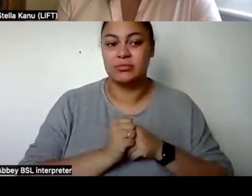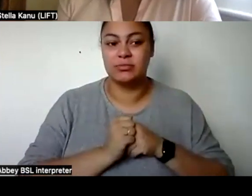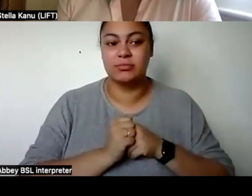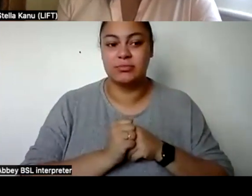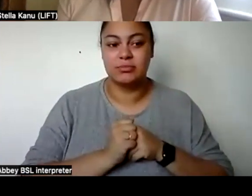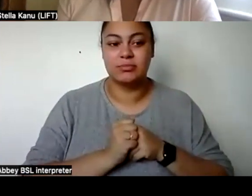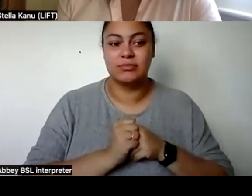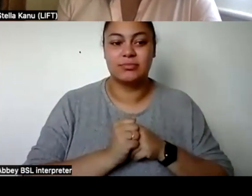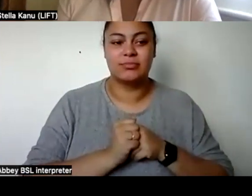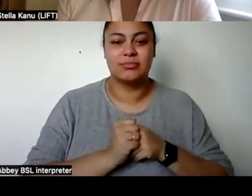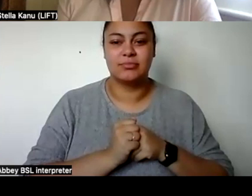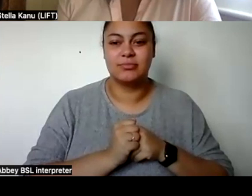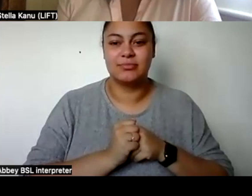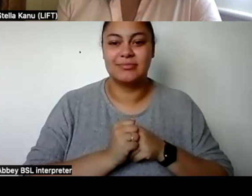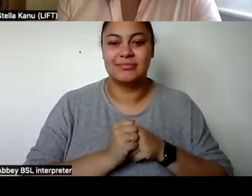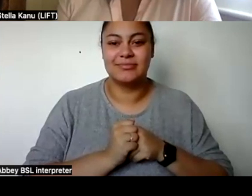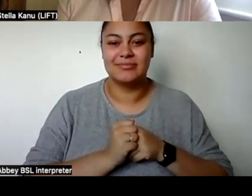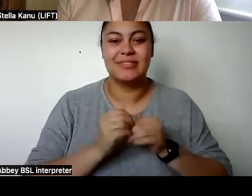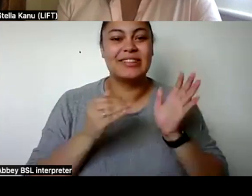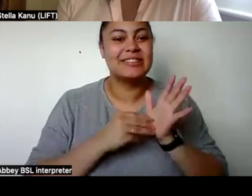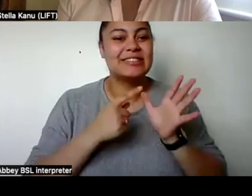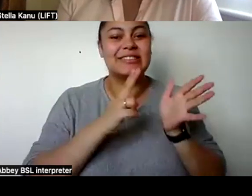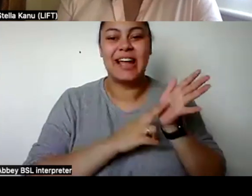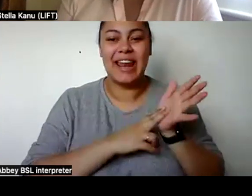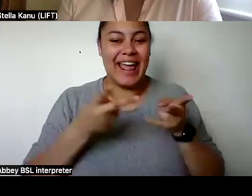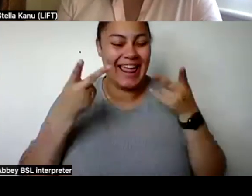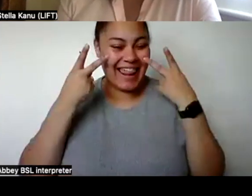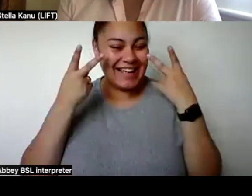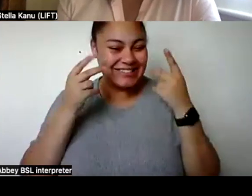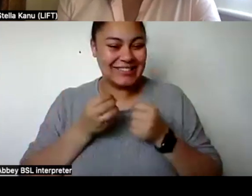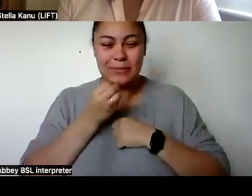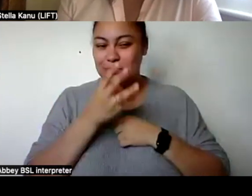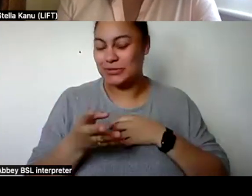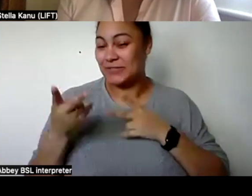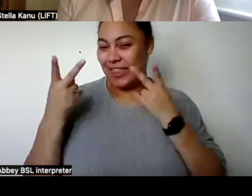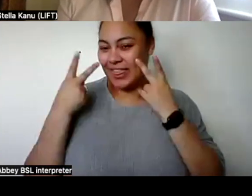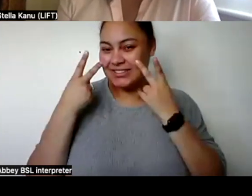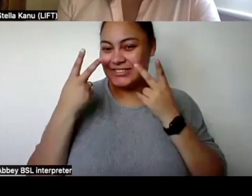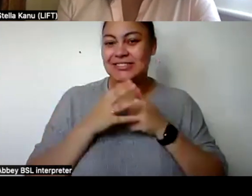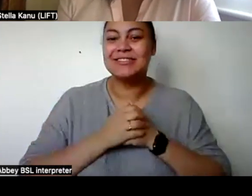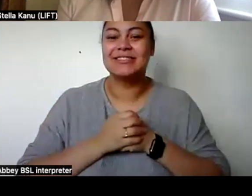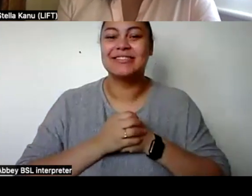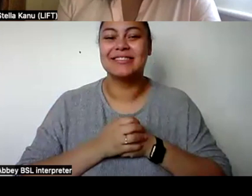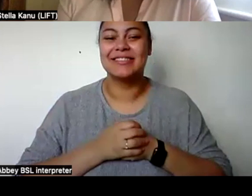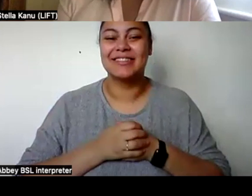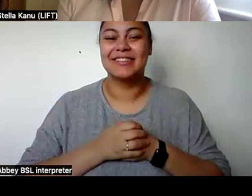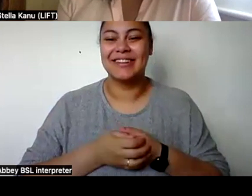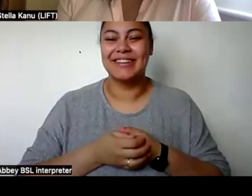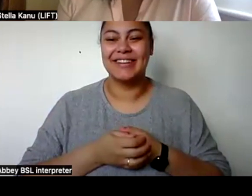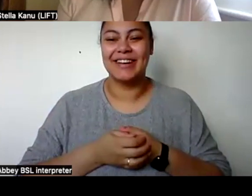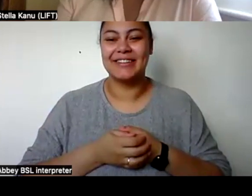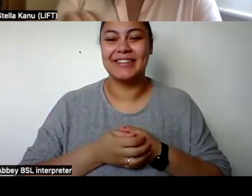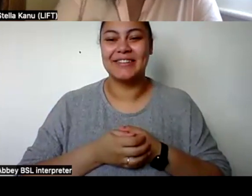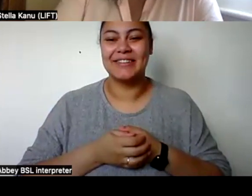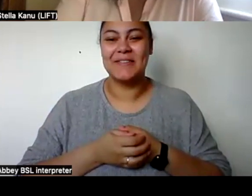know if you mentioned your gorgeous glasses, which deserve a mention anyway. They're beautiful and kind of, are